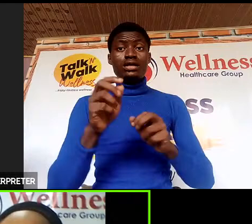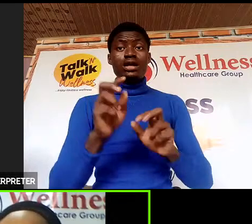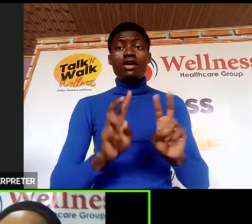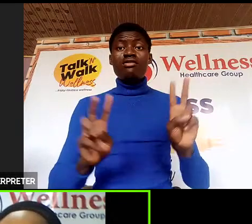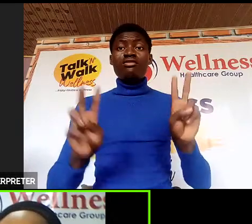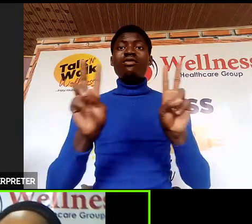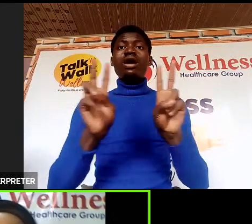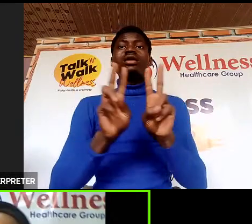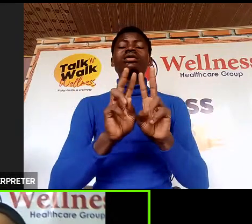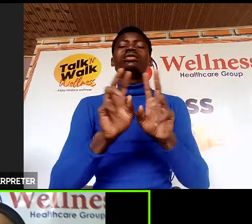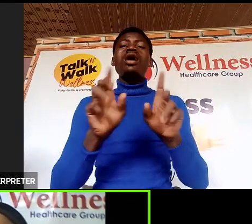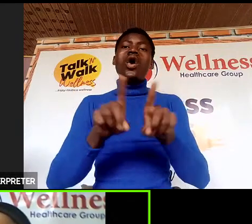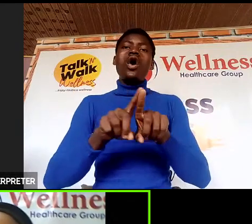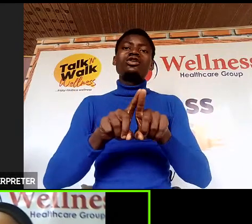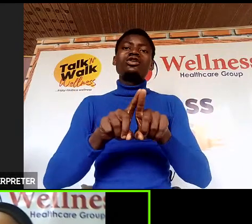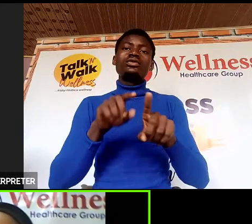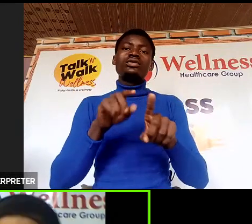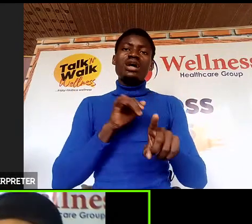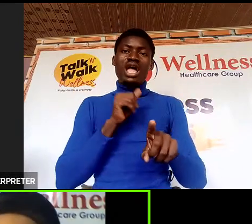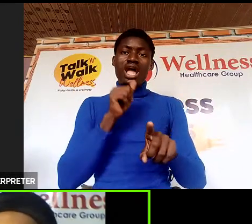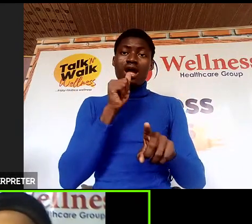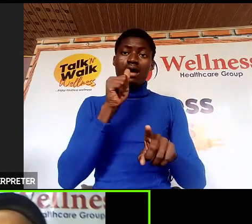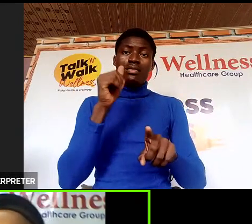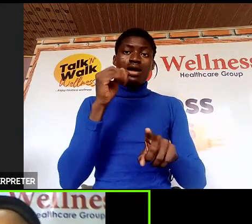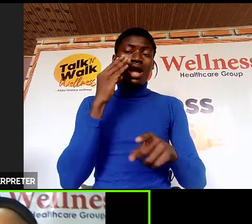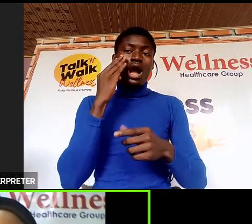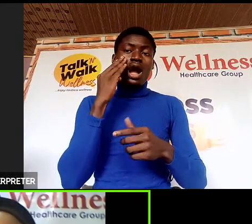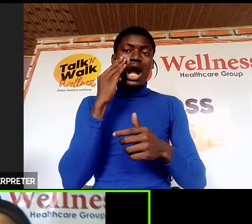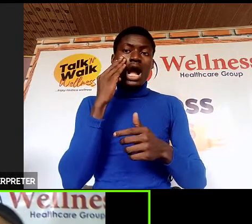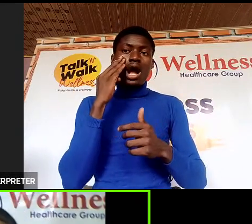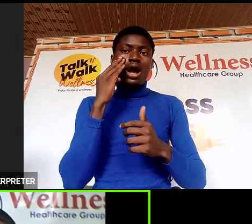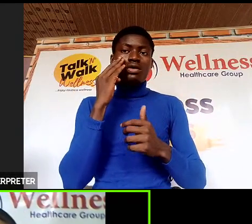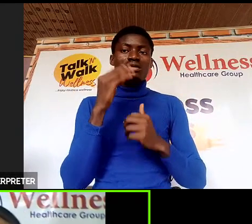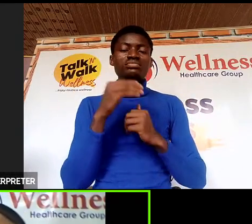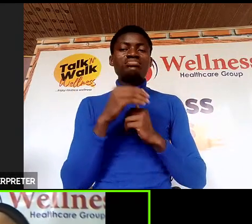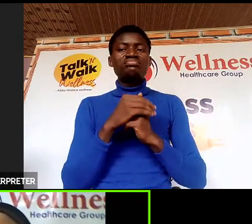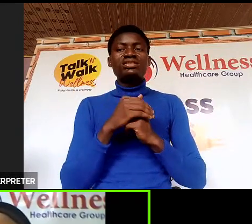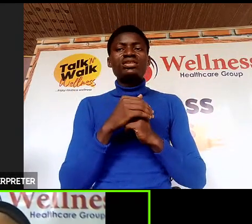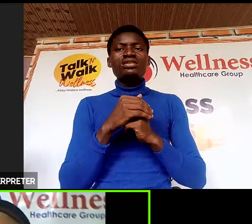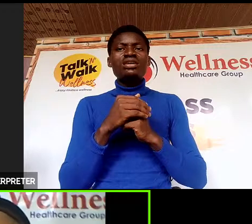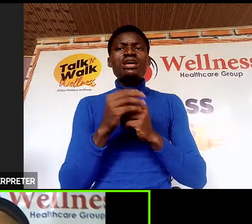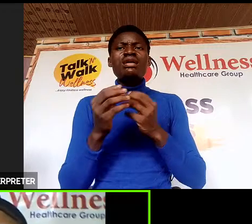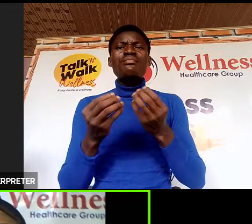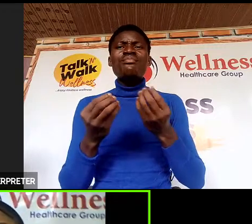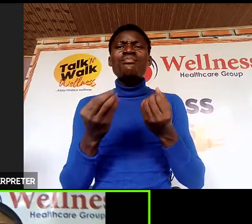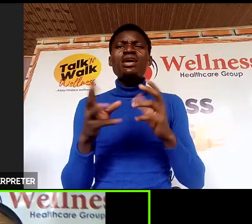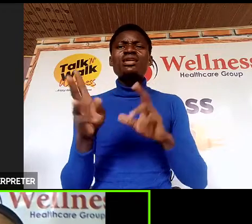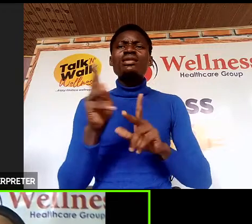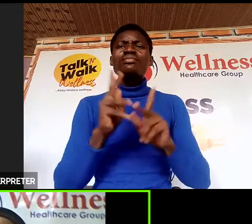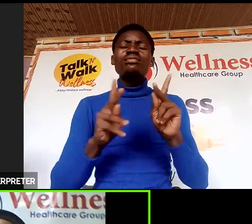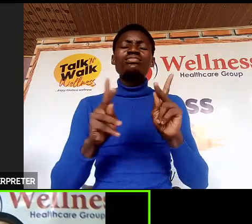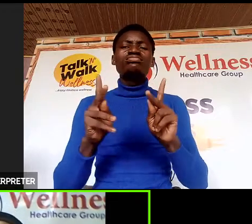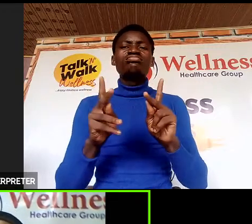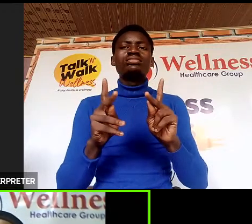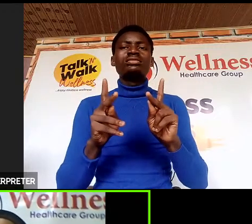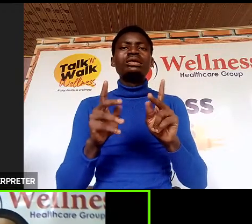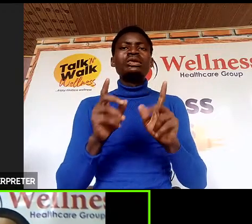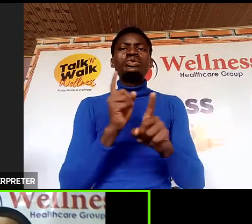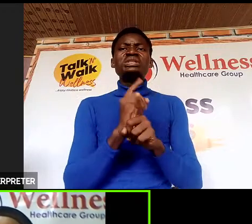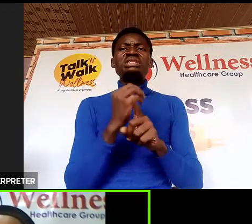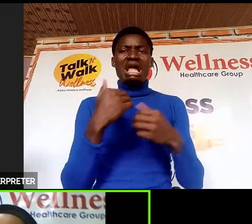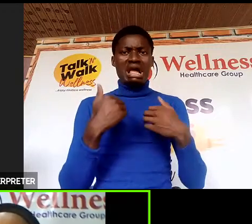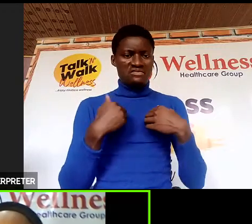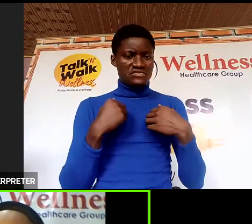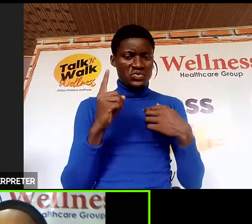just one source of income. What will you say about multiple sources of income? Should everybody try to gain more through